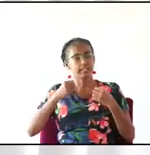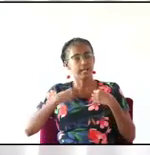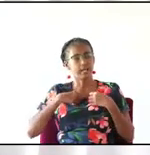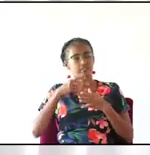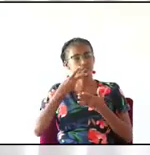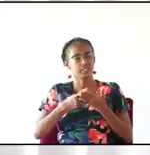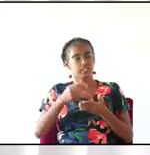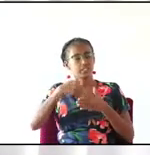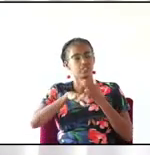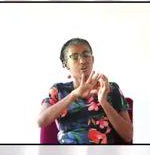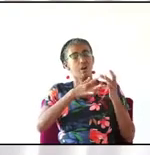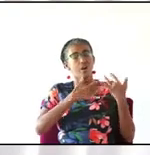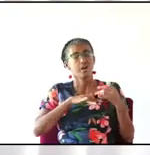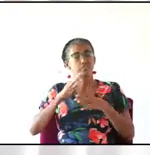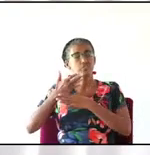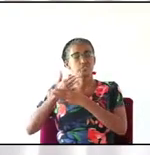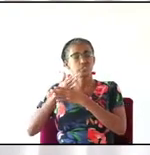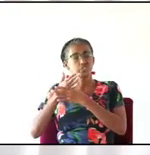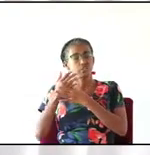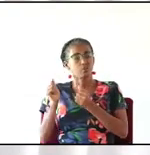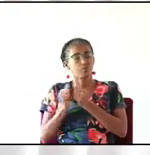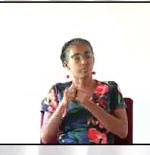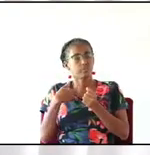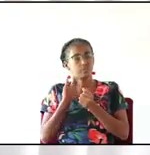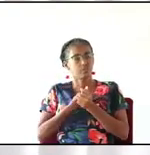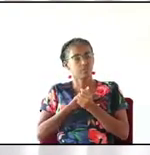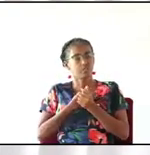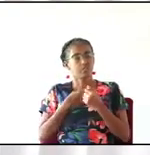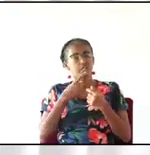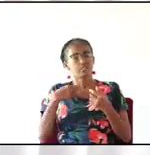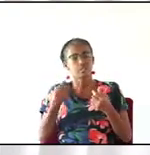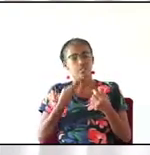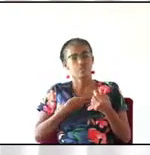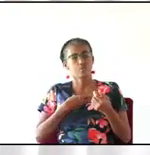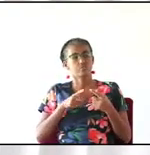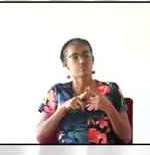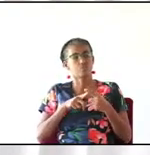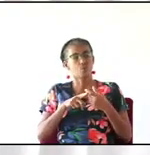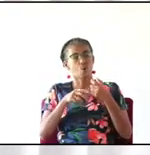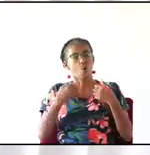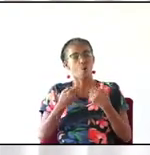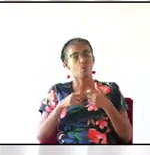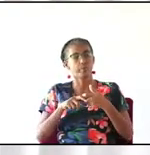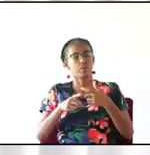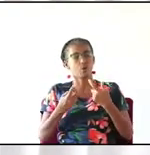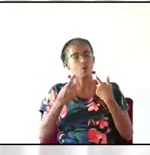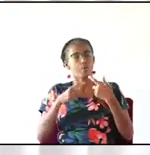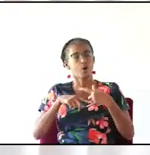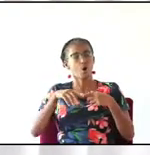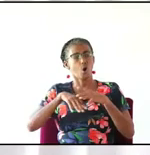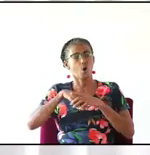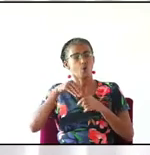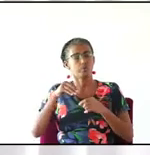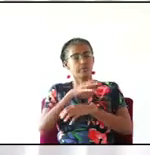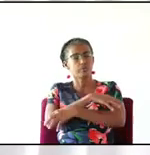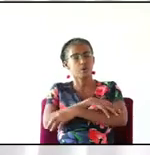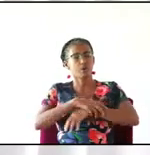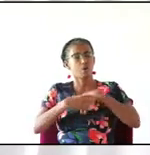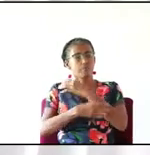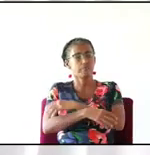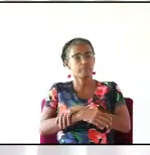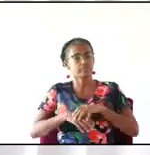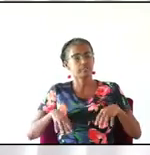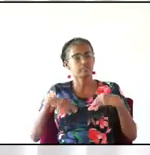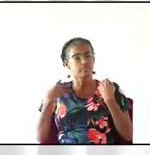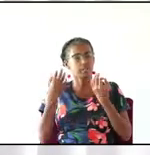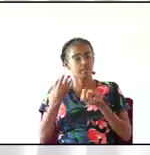us today, and telling us how we can get out of our comfort zone. At this time, we invite our brother to come as we have the